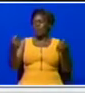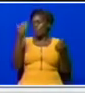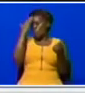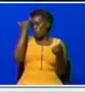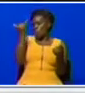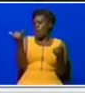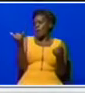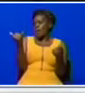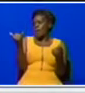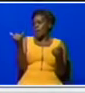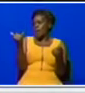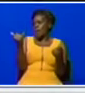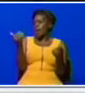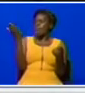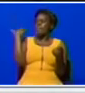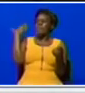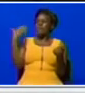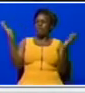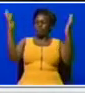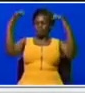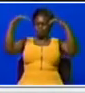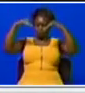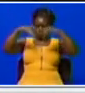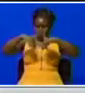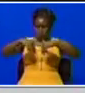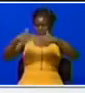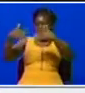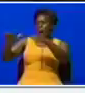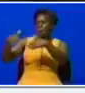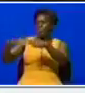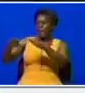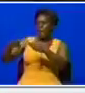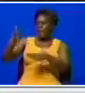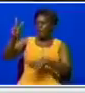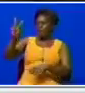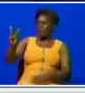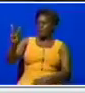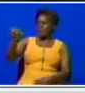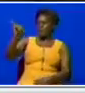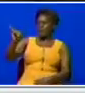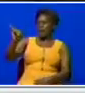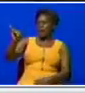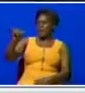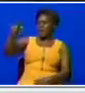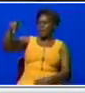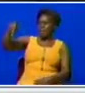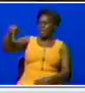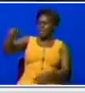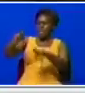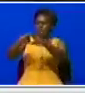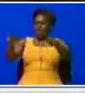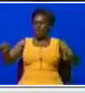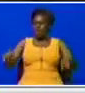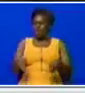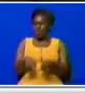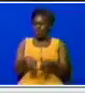because there was a press conference hastily convened outside the VIP room here at the Bombas of Kenya. The